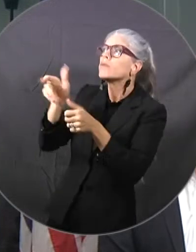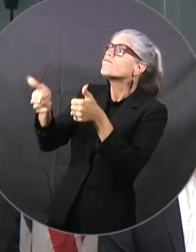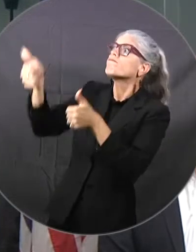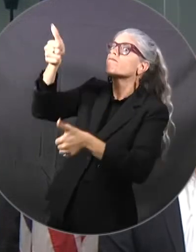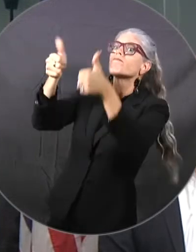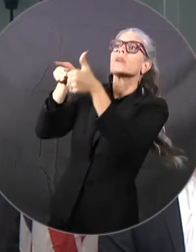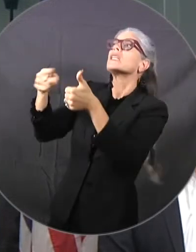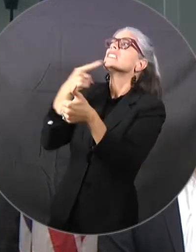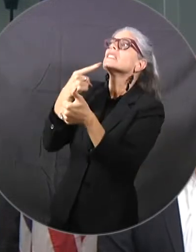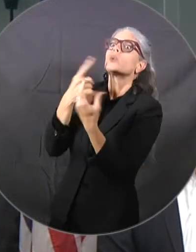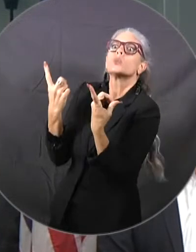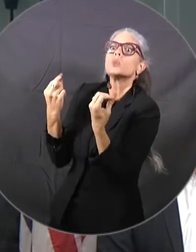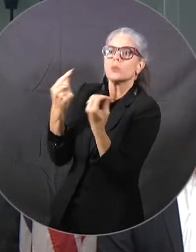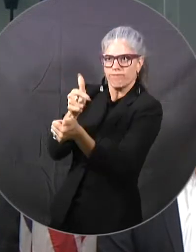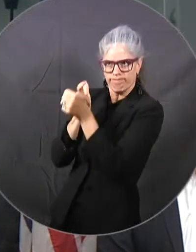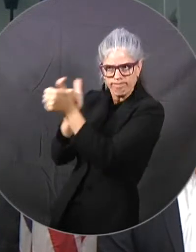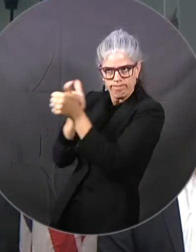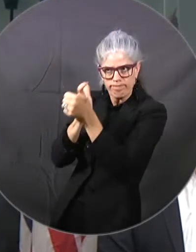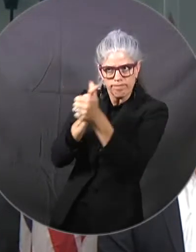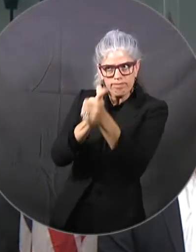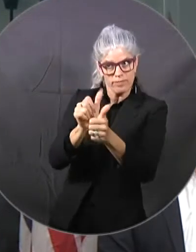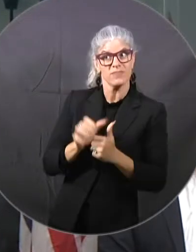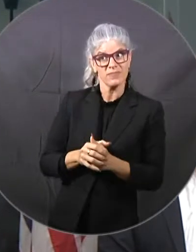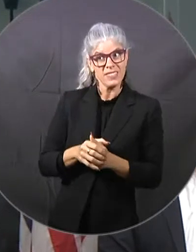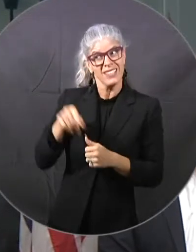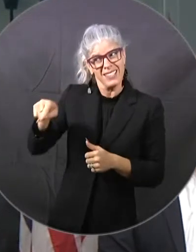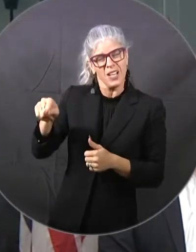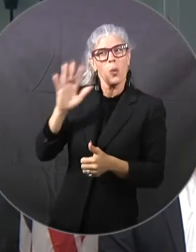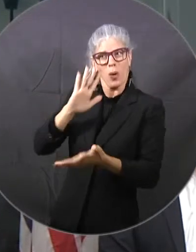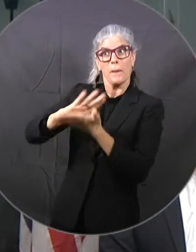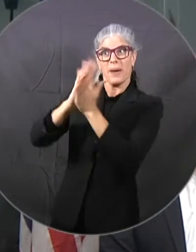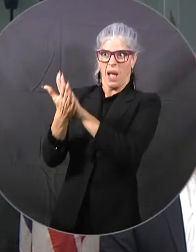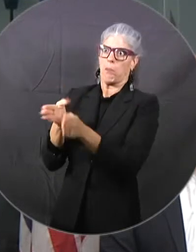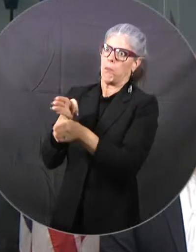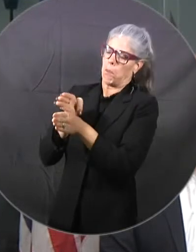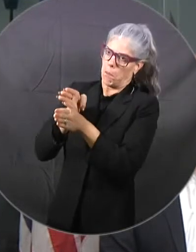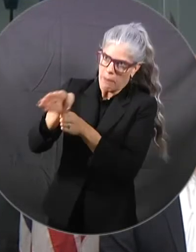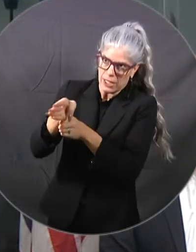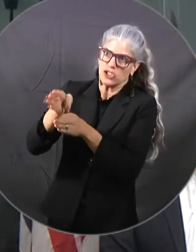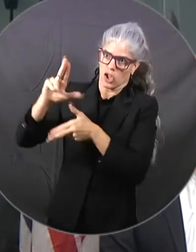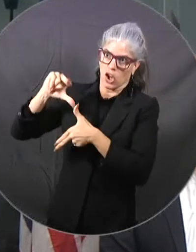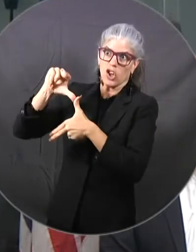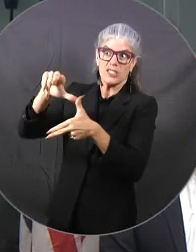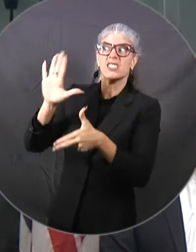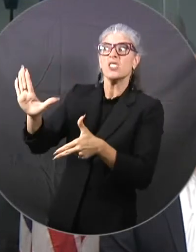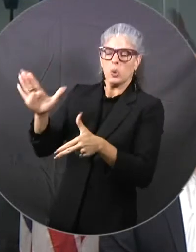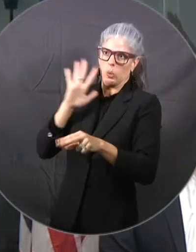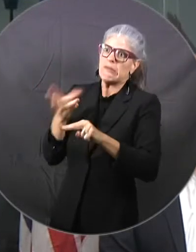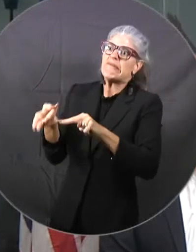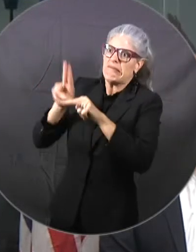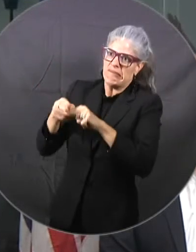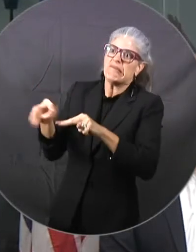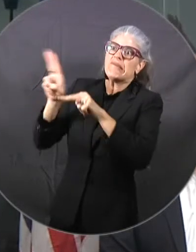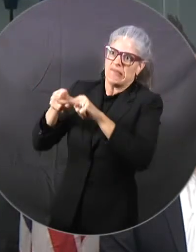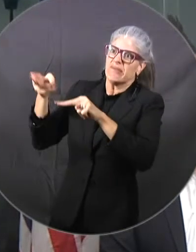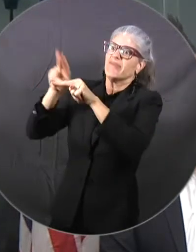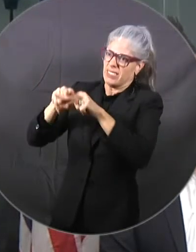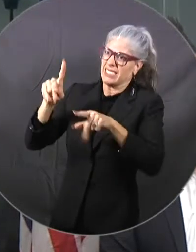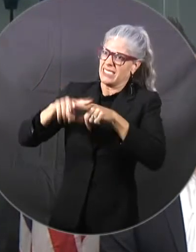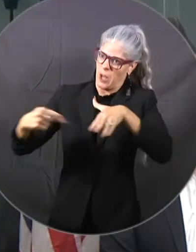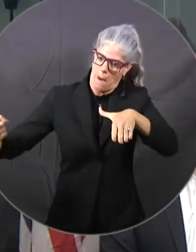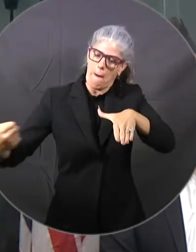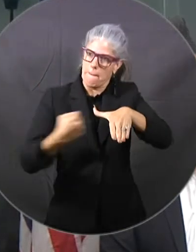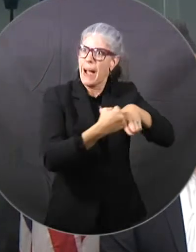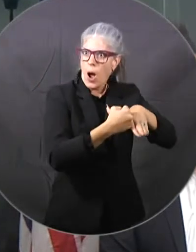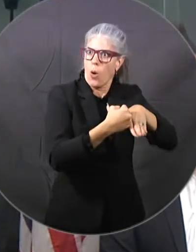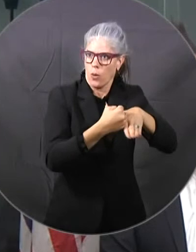It's likely to continue strengthening all the way until impact, and it could have catastrophic storm surge in your